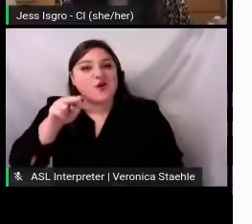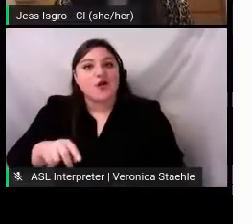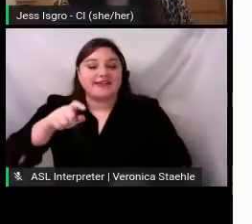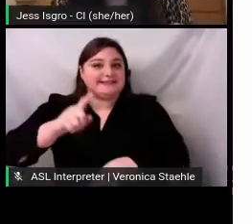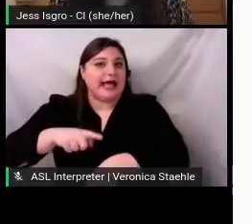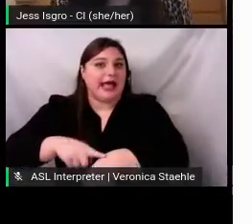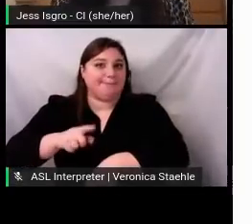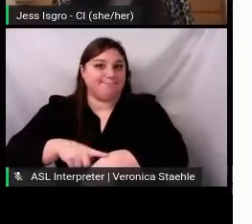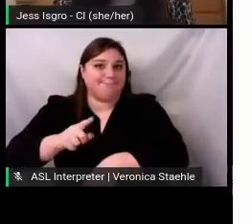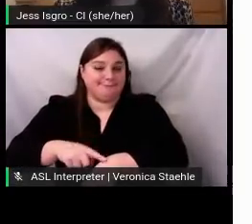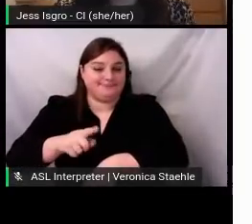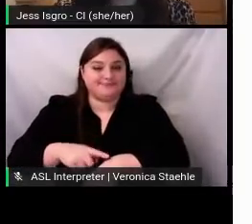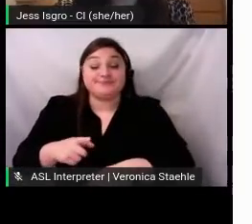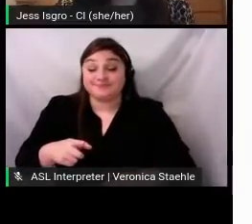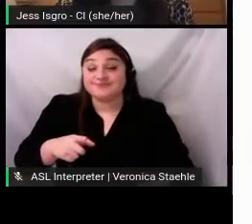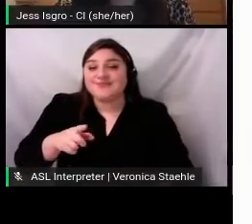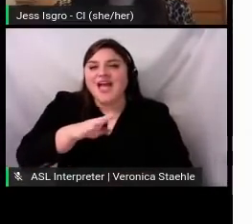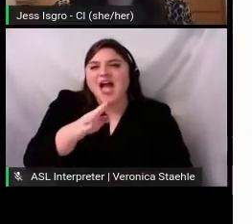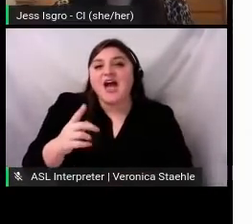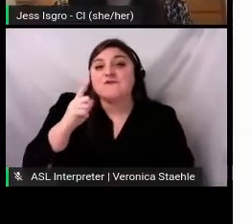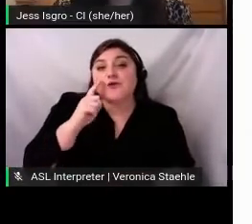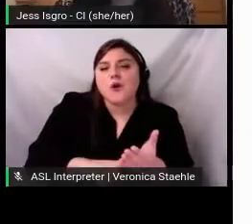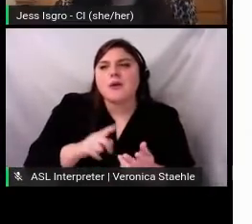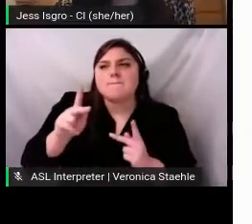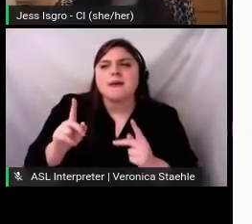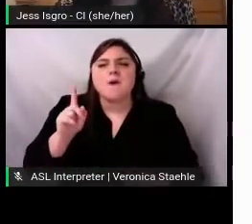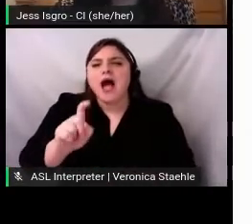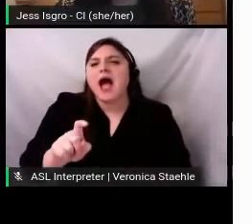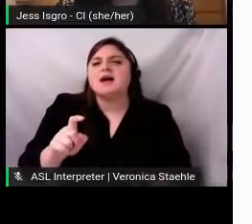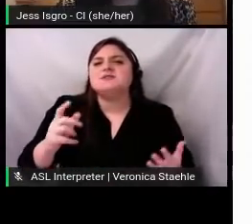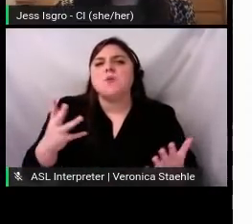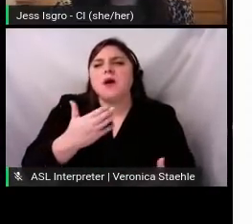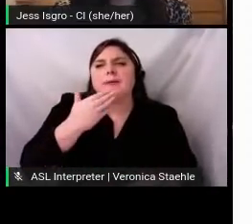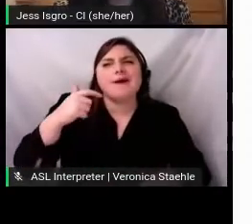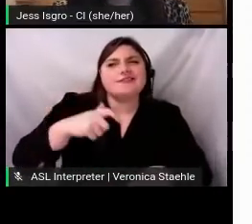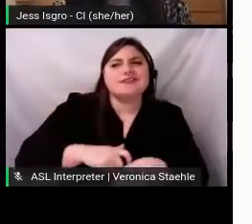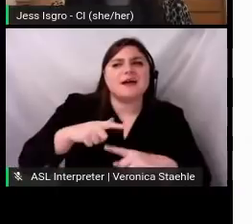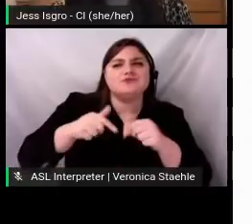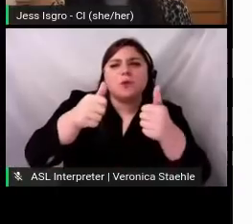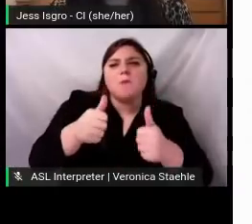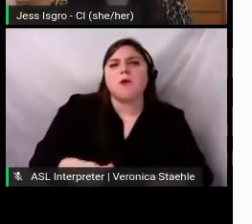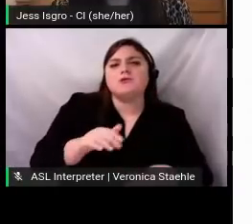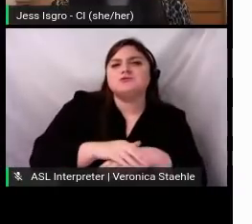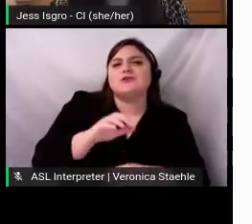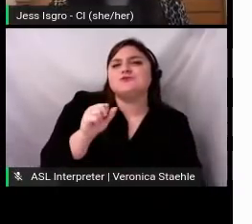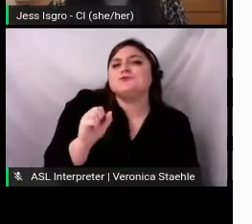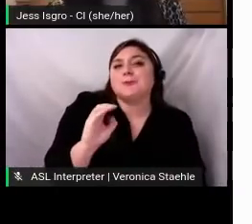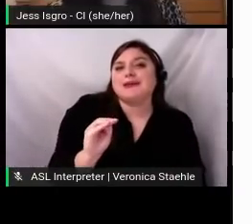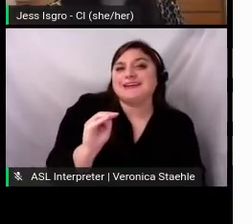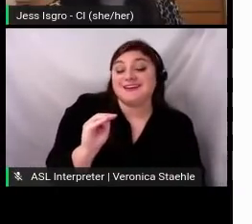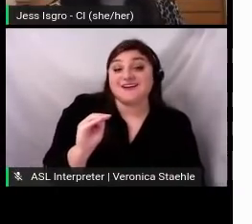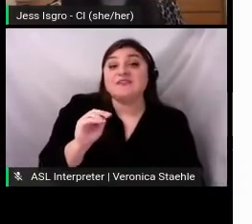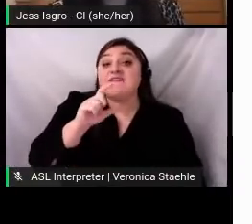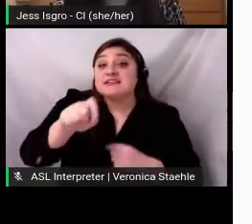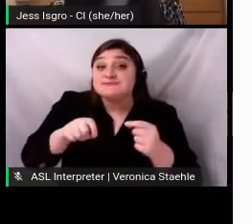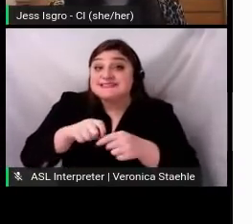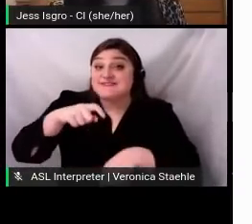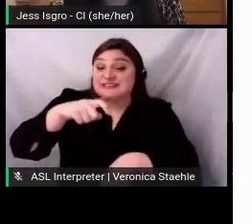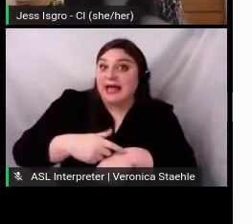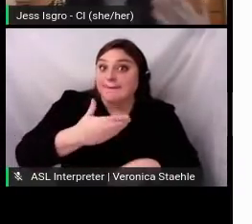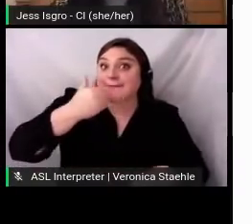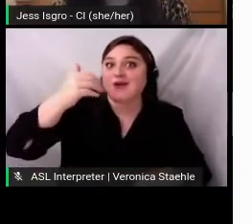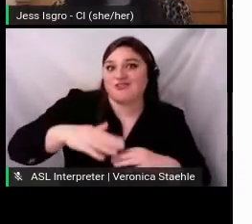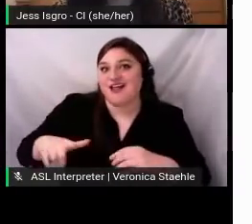you asked or been asked or found yourself Googling, what's the best time of day to post on social? And there are a lot of resources that try to answer this